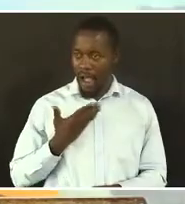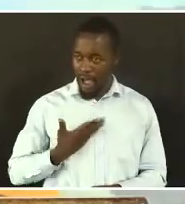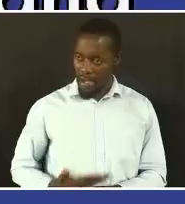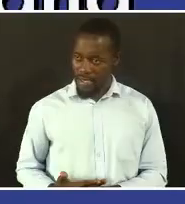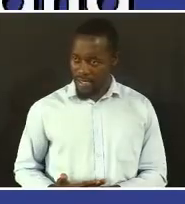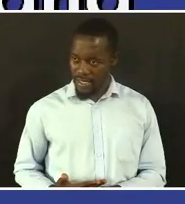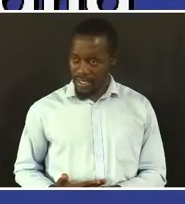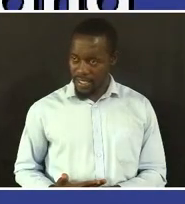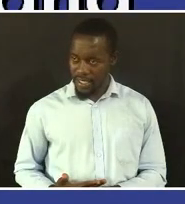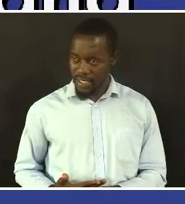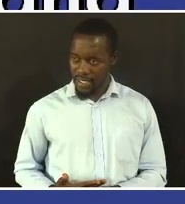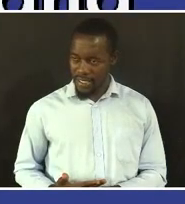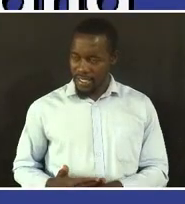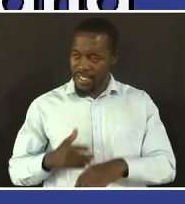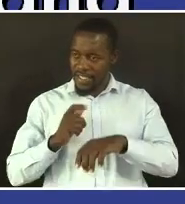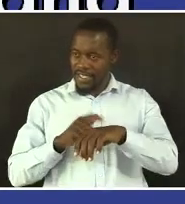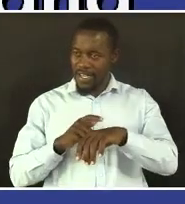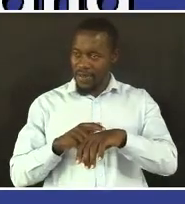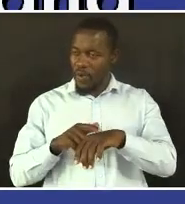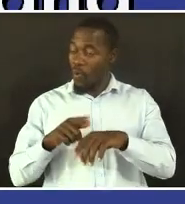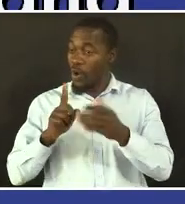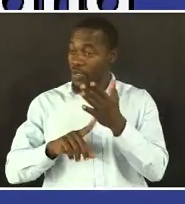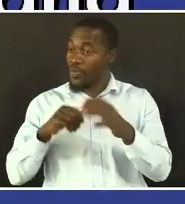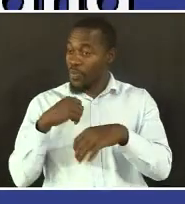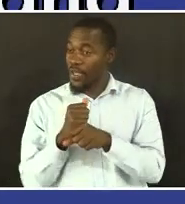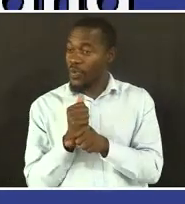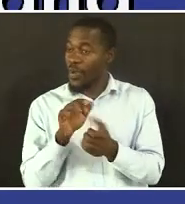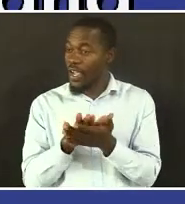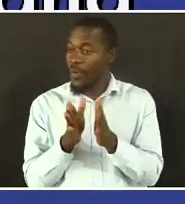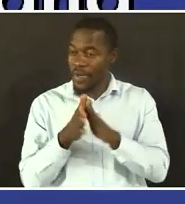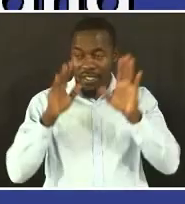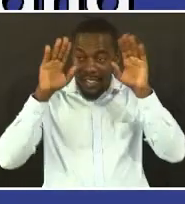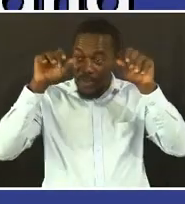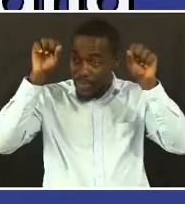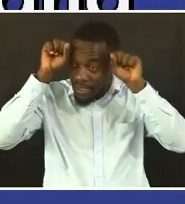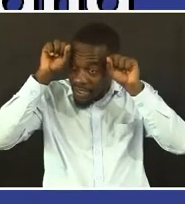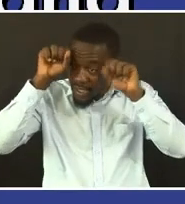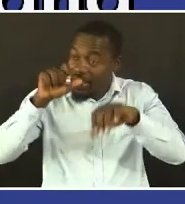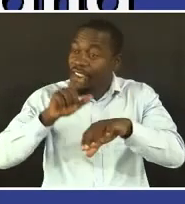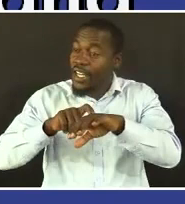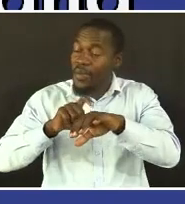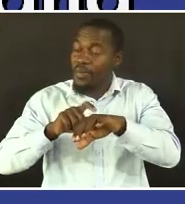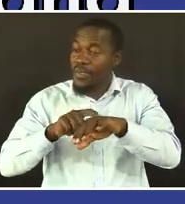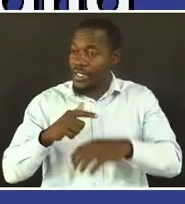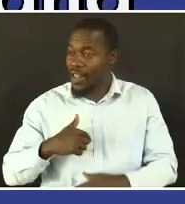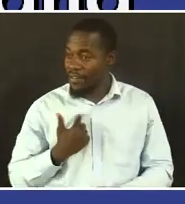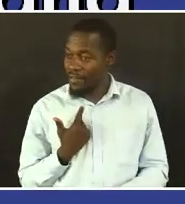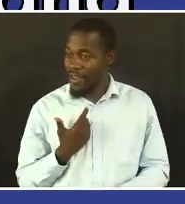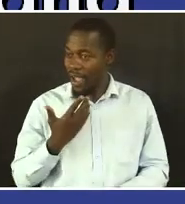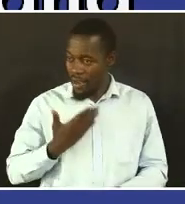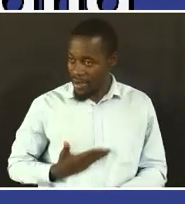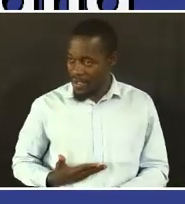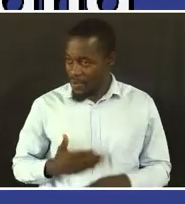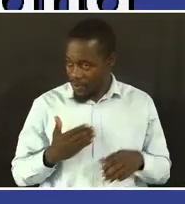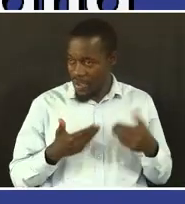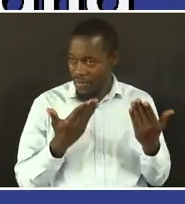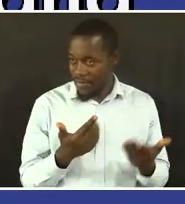What made you to qualify as a sheep? I was unhungered and you gave me to eat.